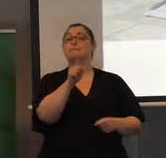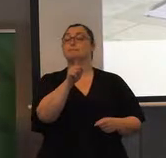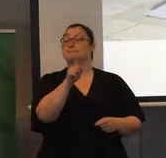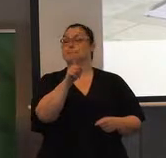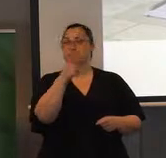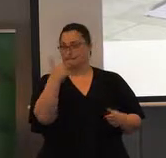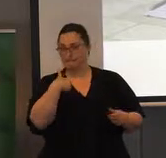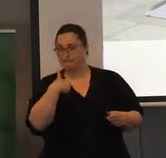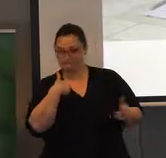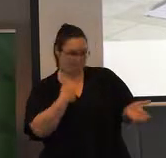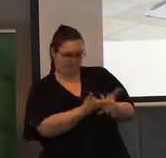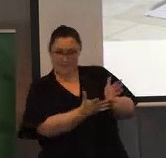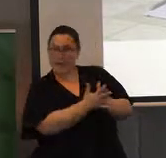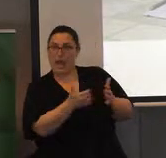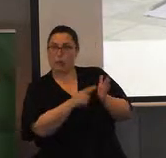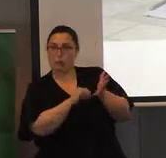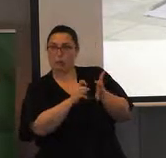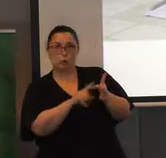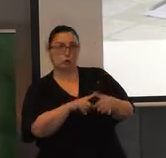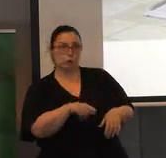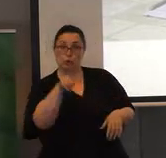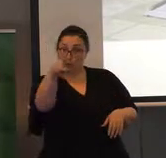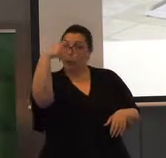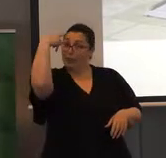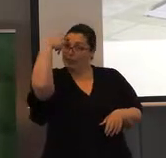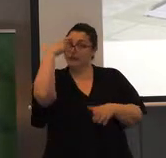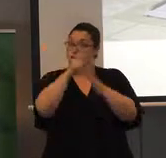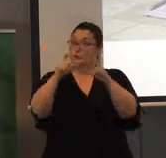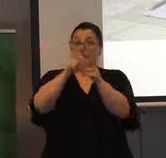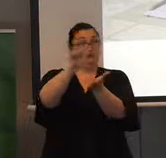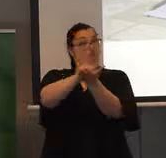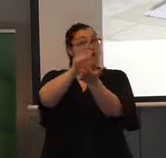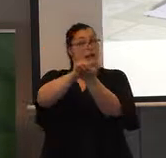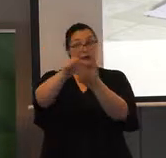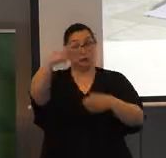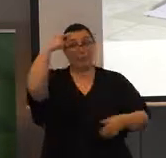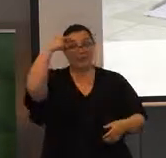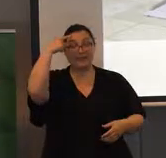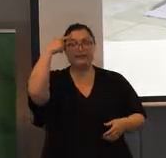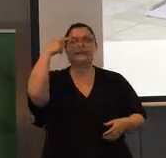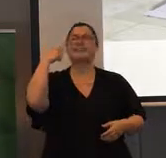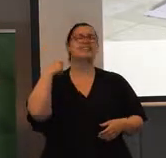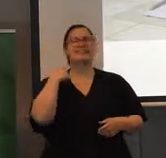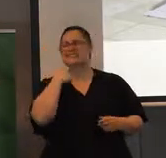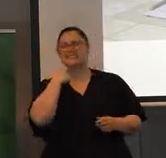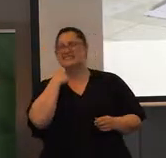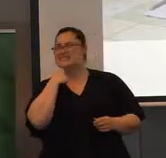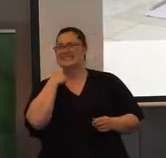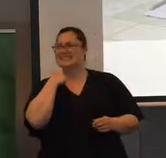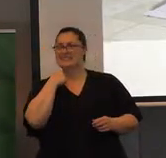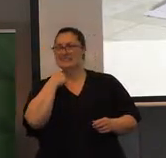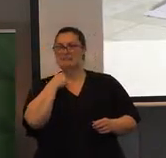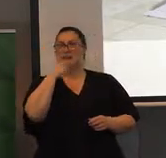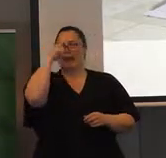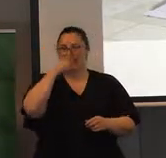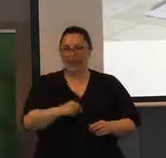but I can't use it. You think you've done the right thing in the design of your product.